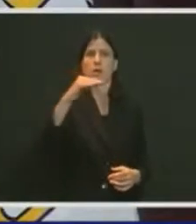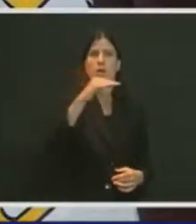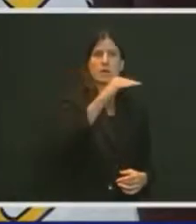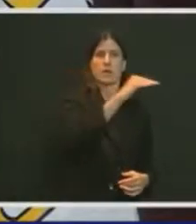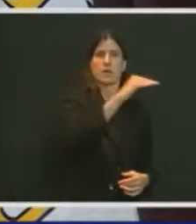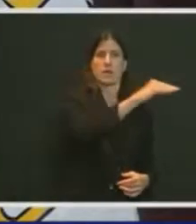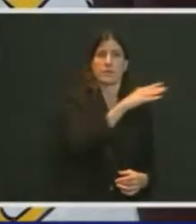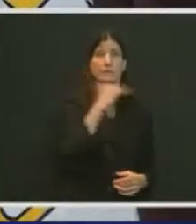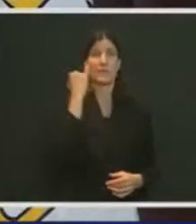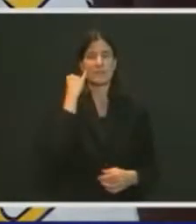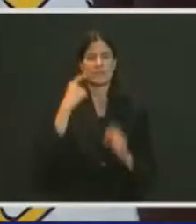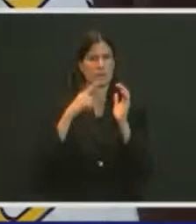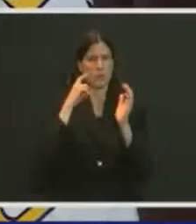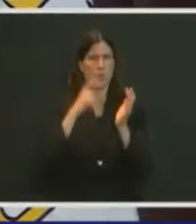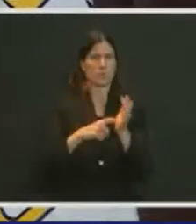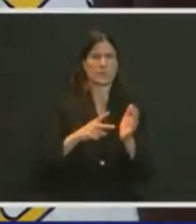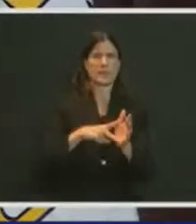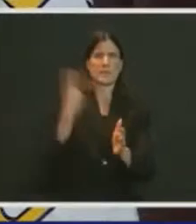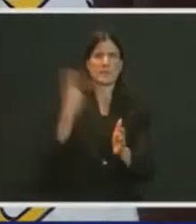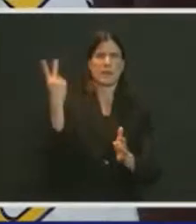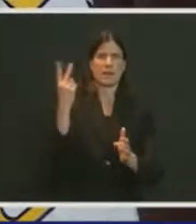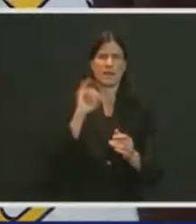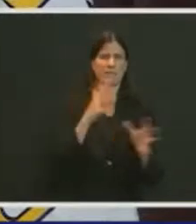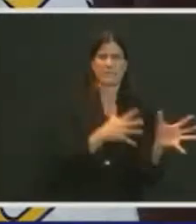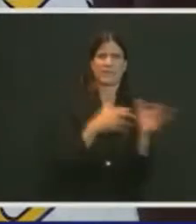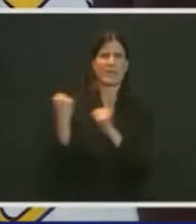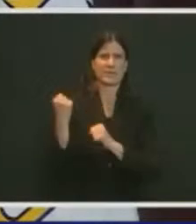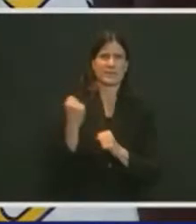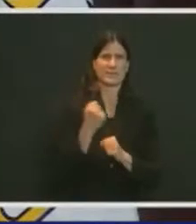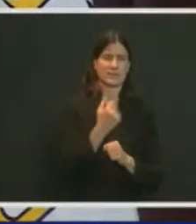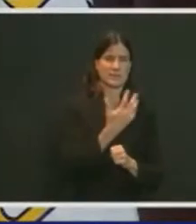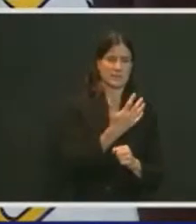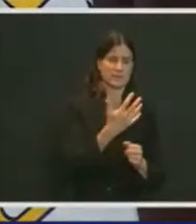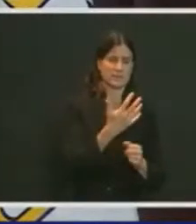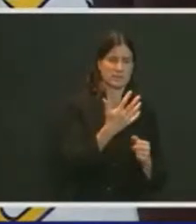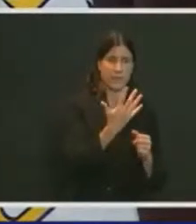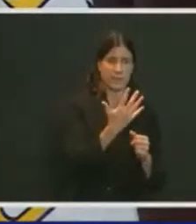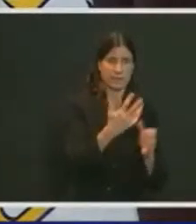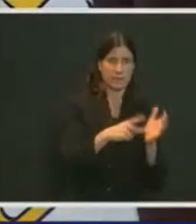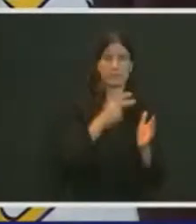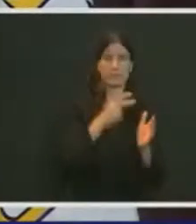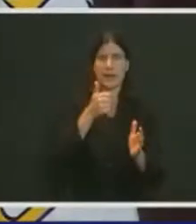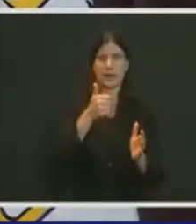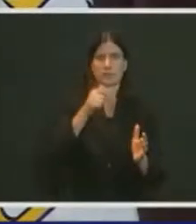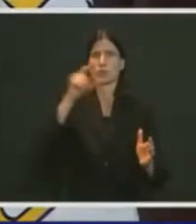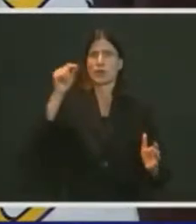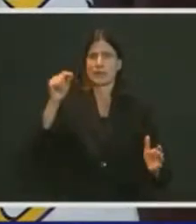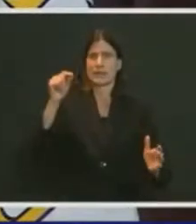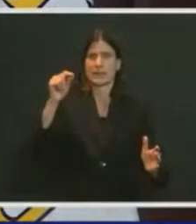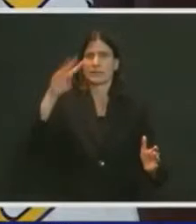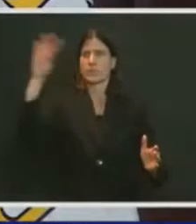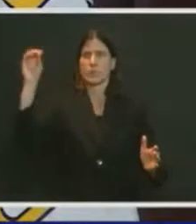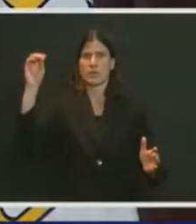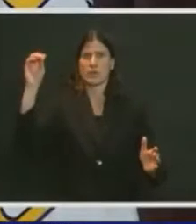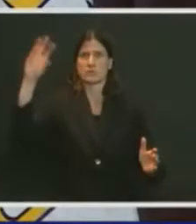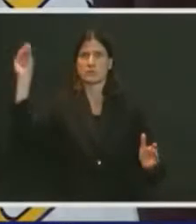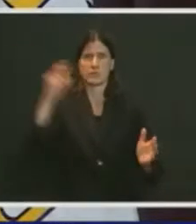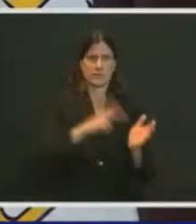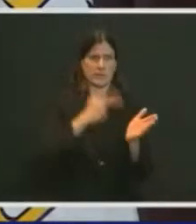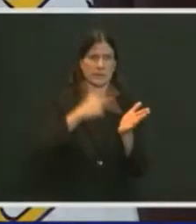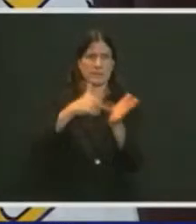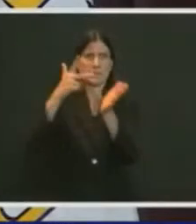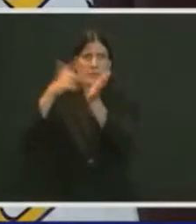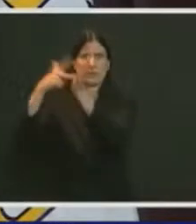are moving in a particular direction. If we start to see concerning numbers that are happening quicker than we would like,